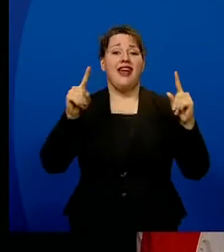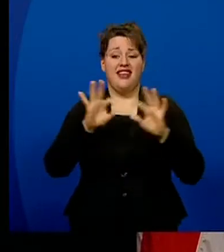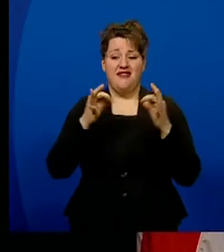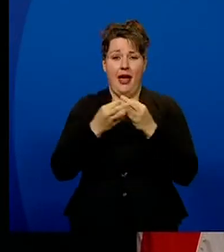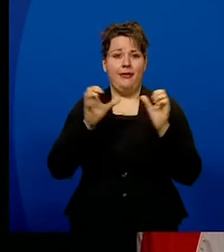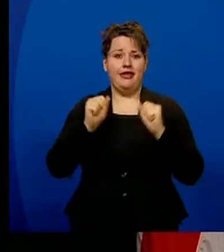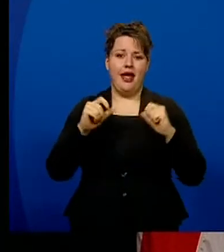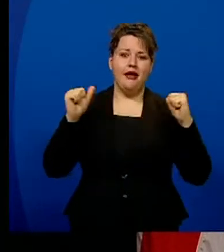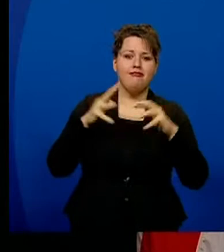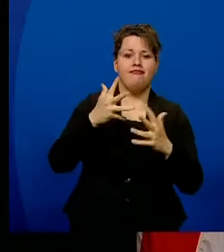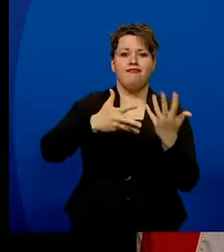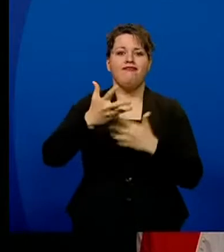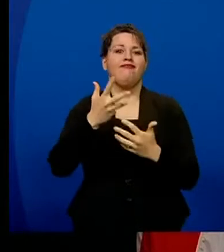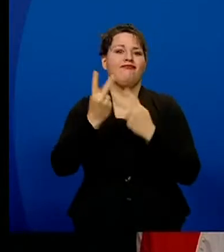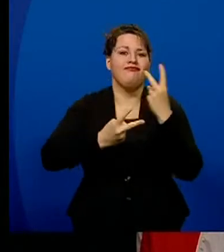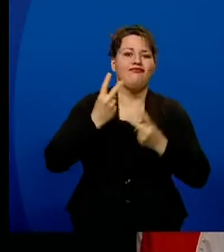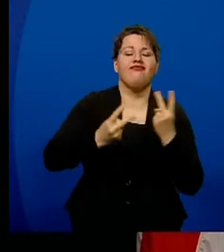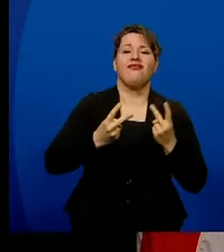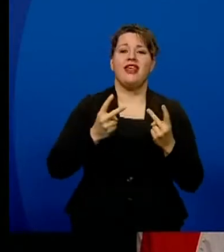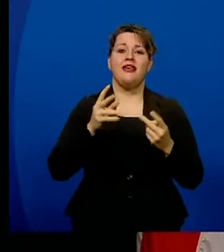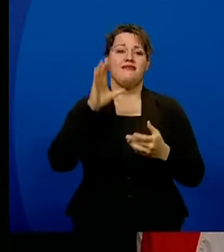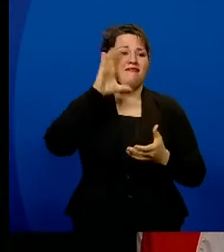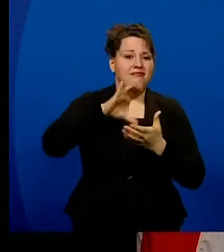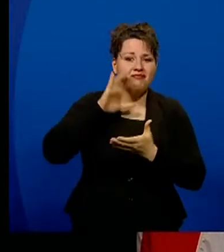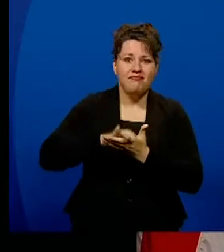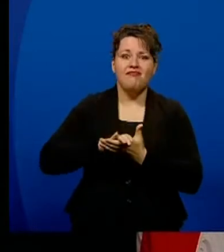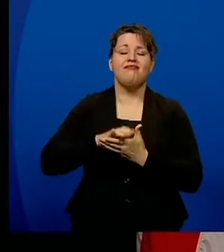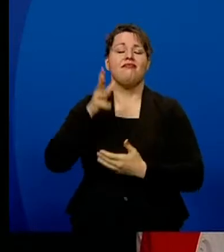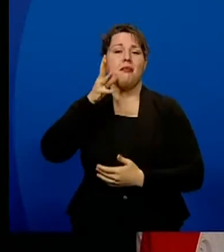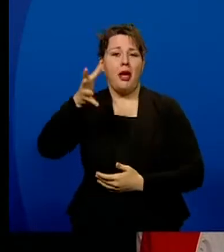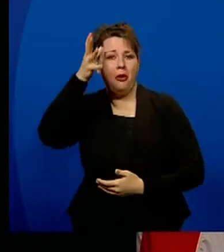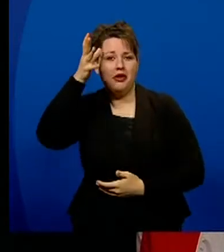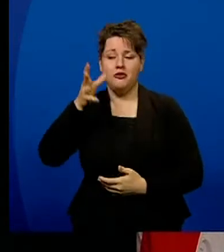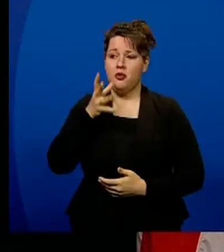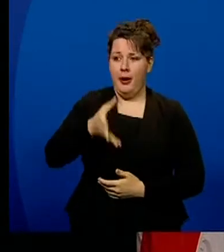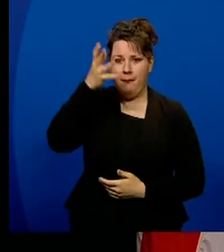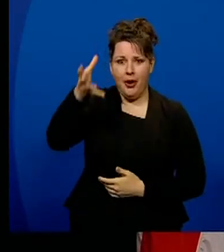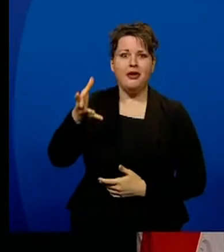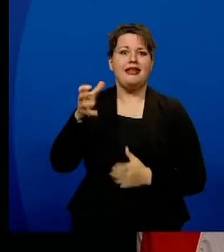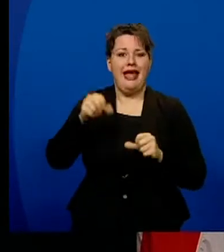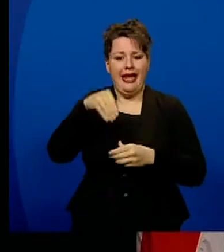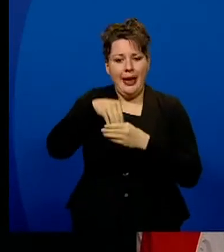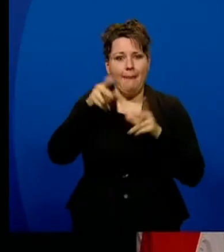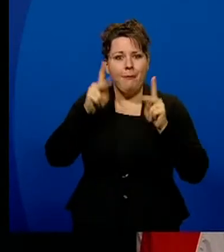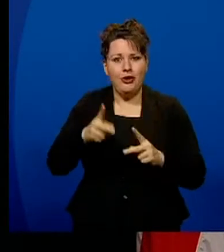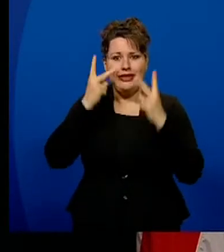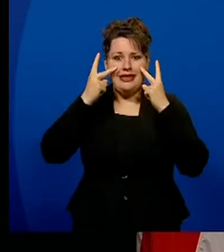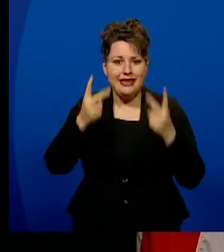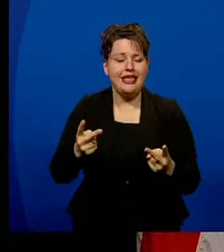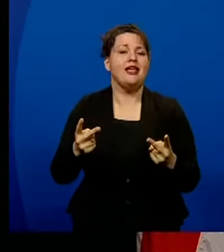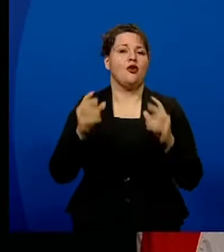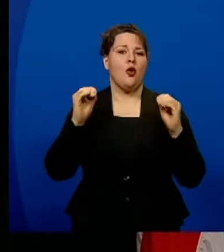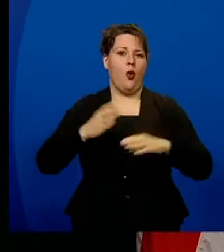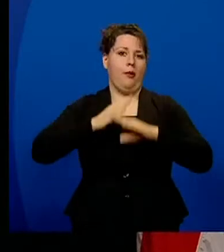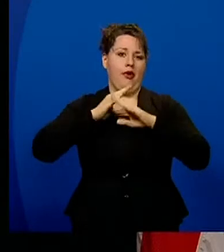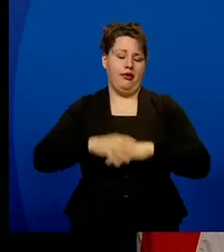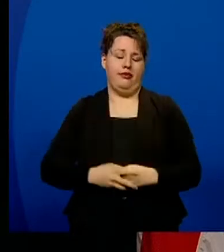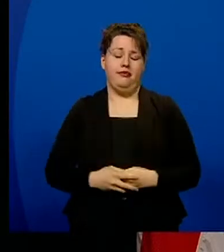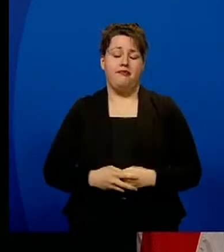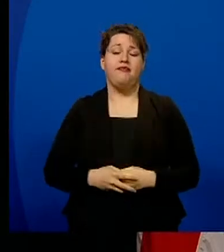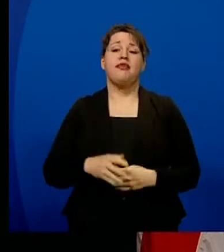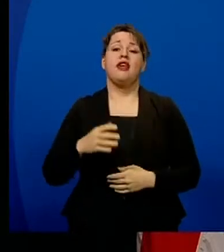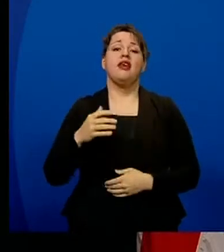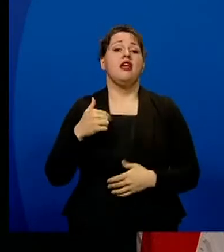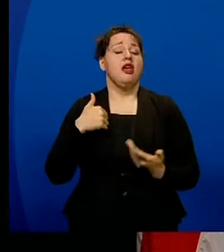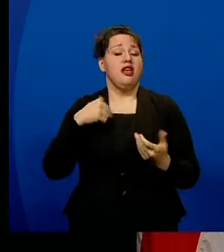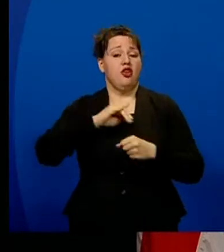their spouses, parents, and grandparents in person and without barriers. While we've celebrated some important